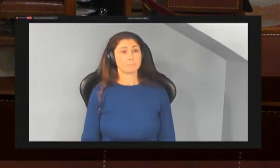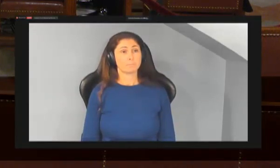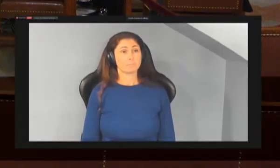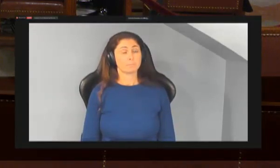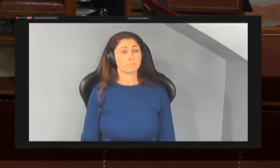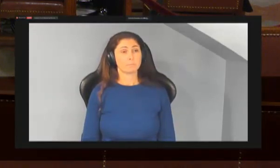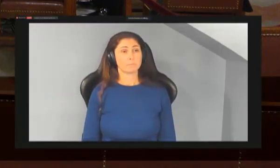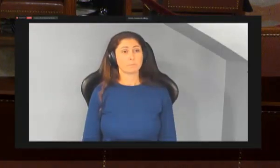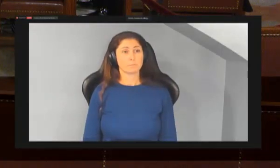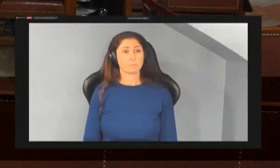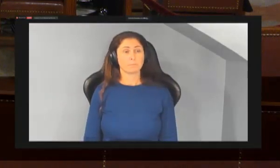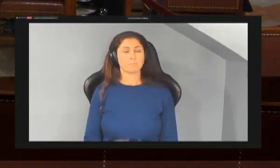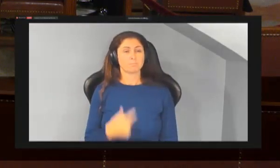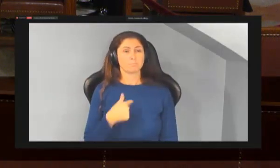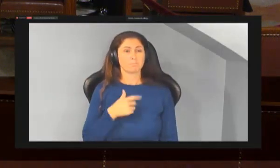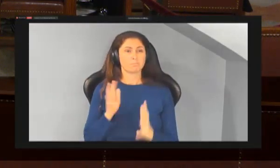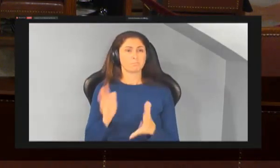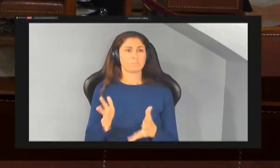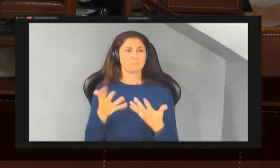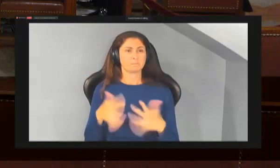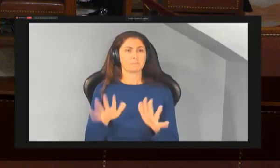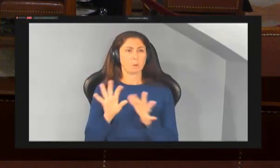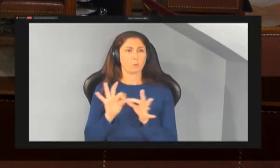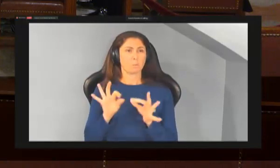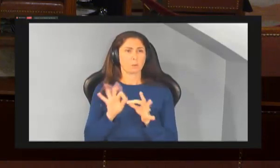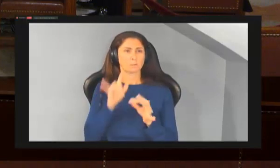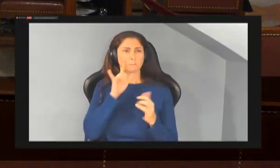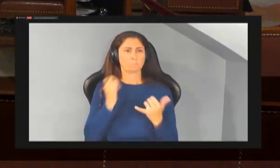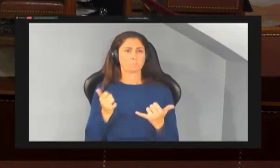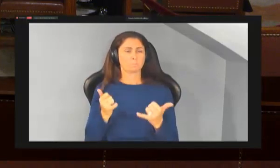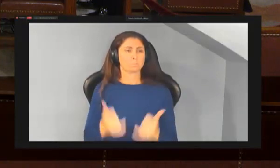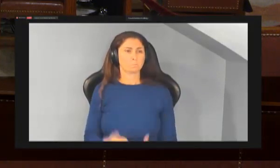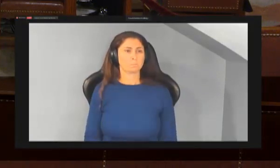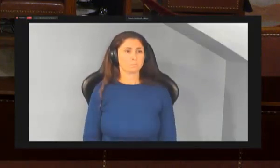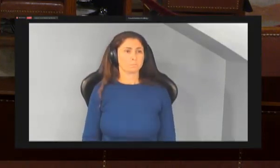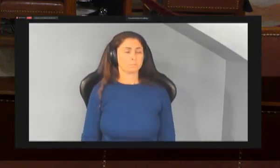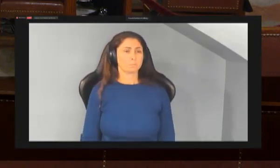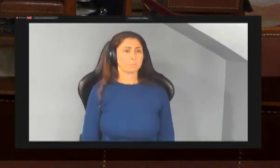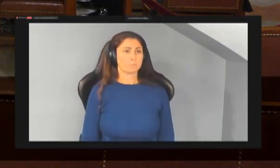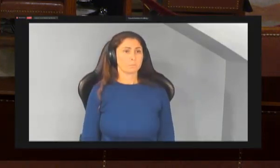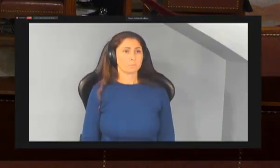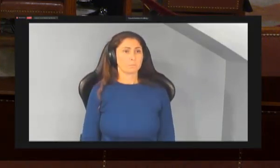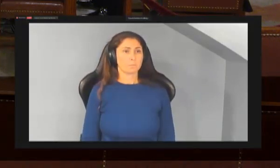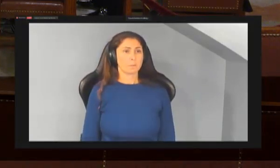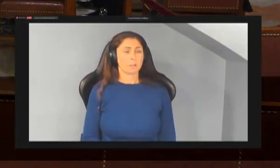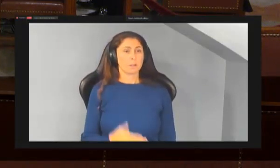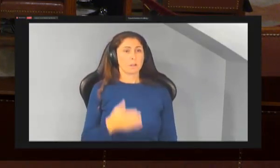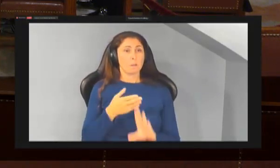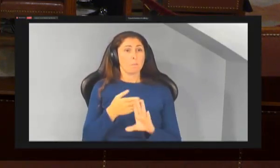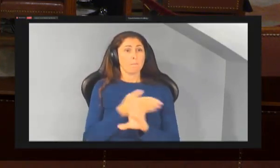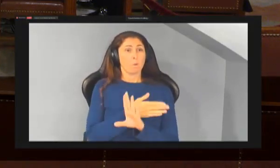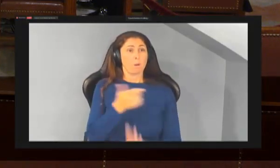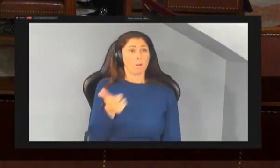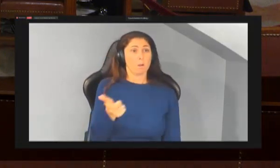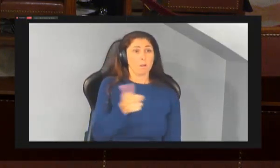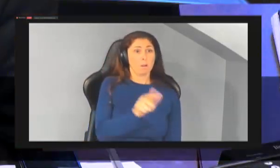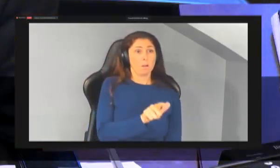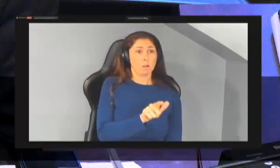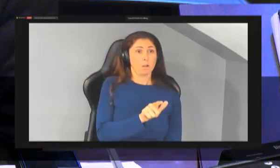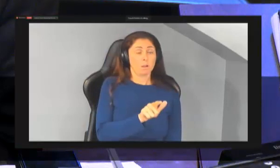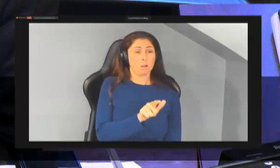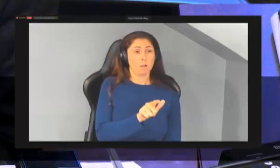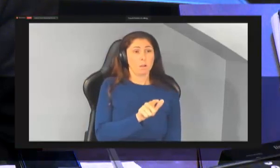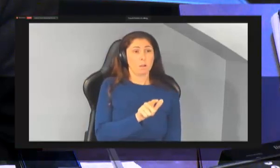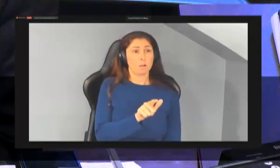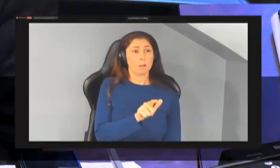I'll leave my remarks at that for this moment in time. Thank you. Before turning it over to Councilman Strasburger, I just want to use my prerogatives here